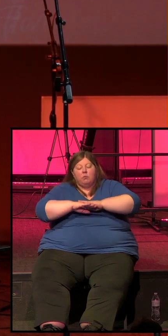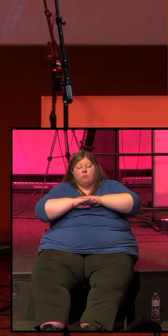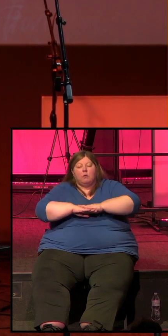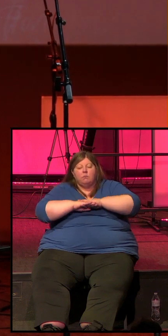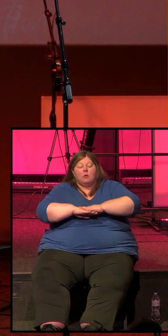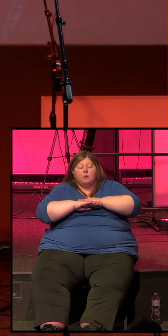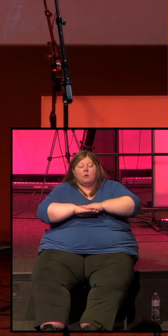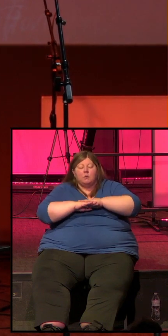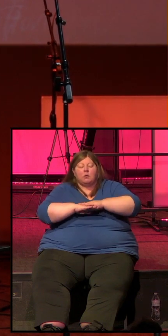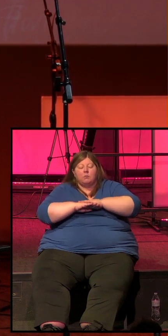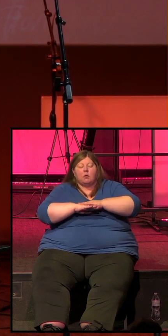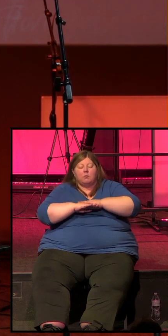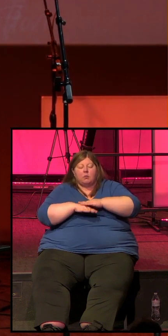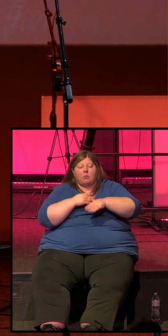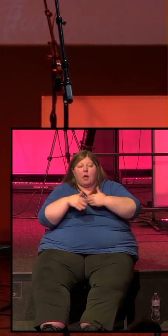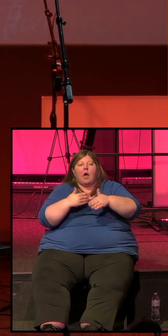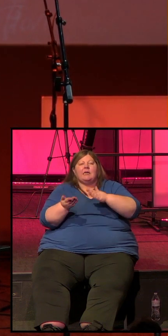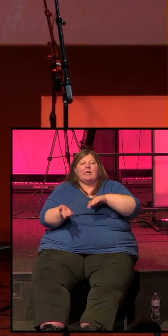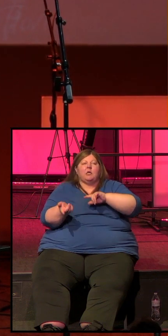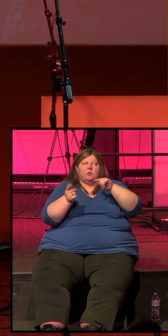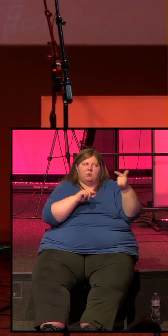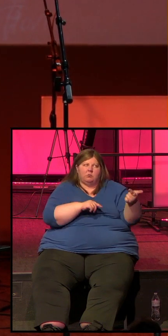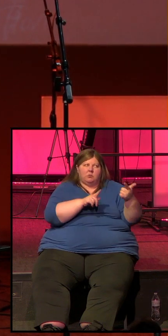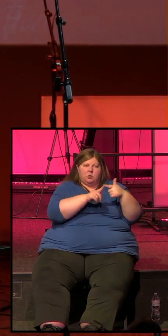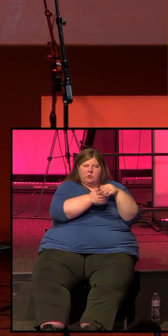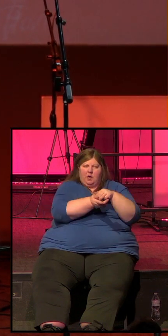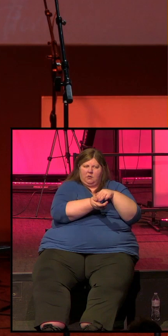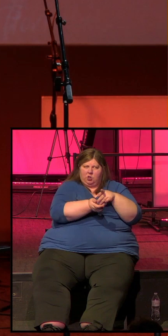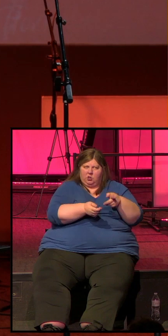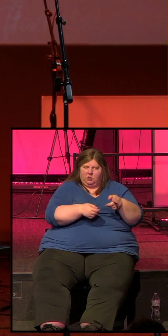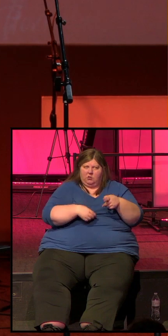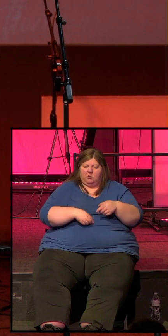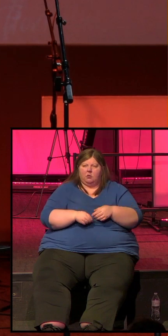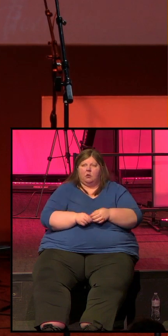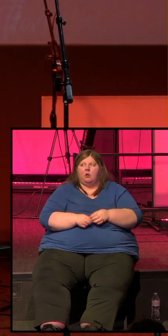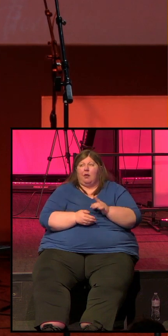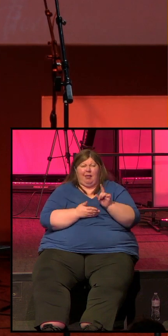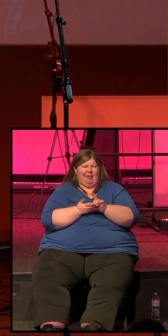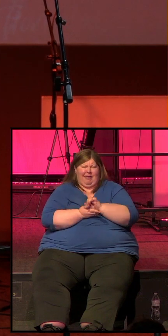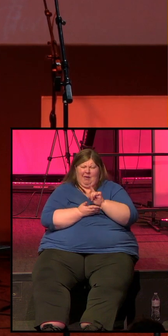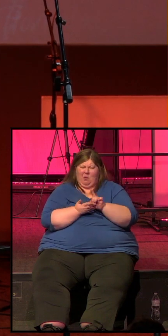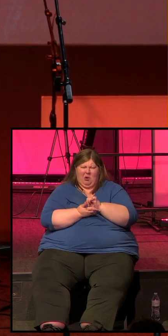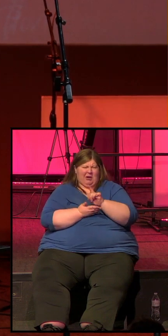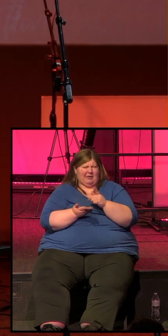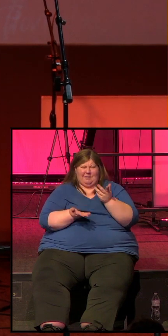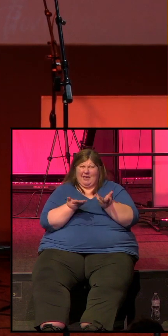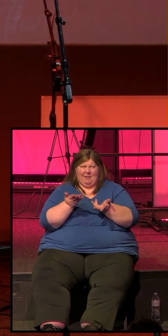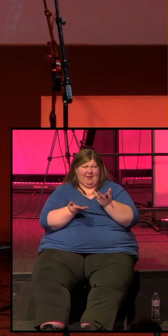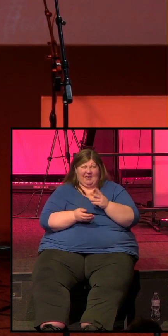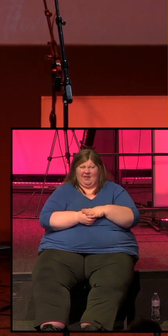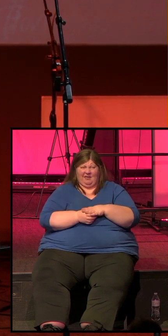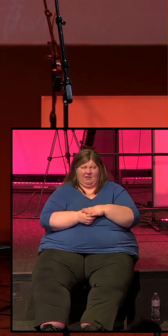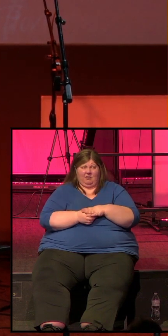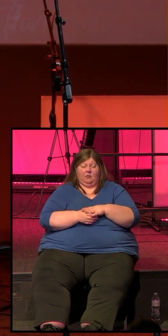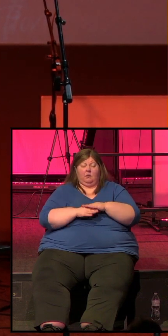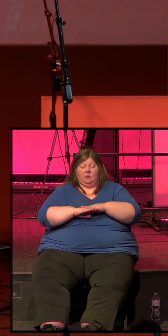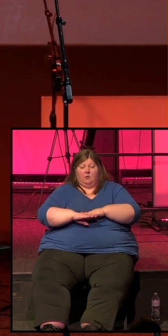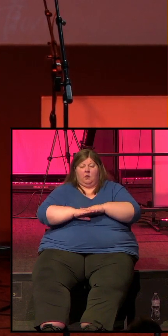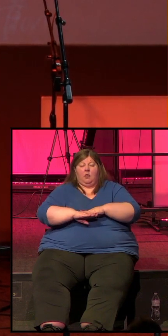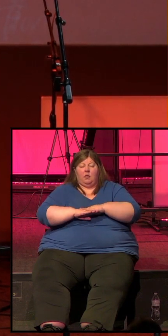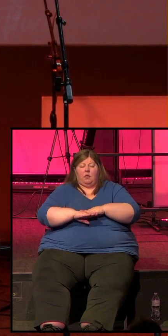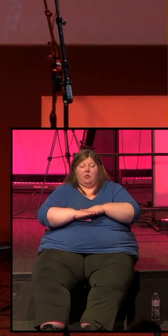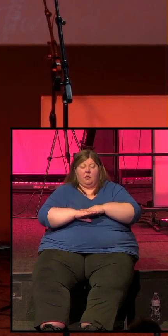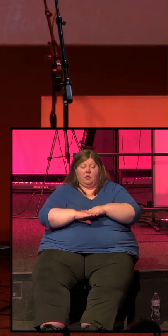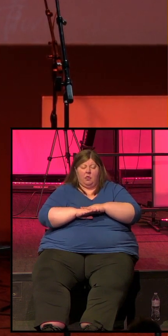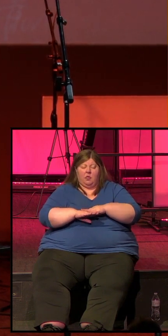long as possible until you can hand them over. So that means hours. Like, you could be doing CPR for hours until